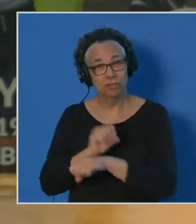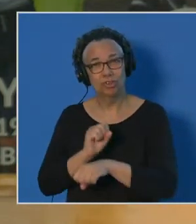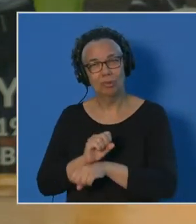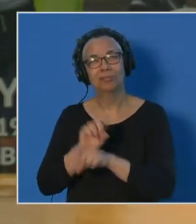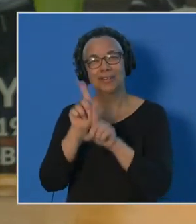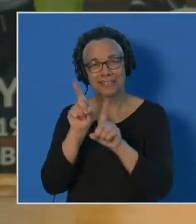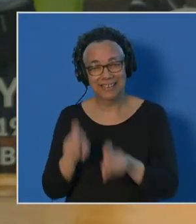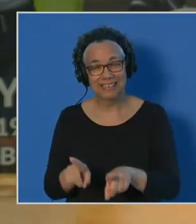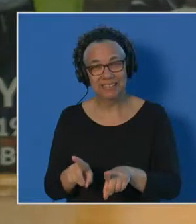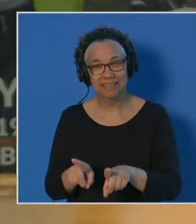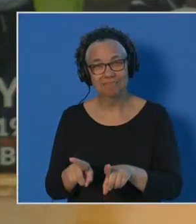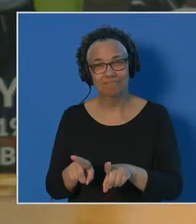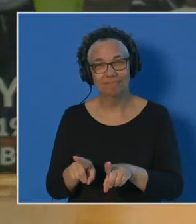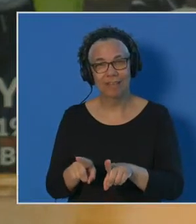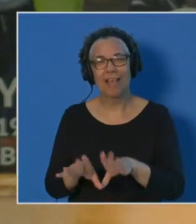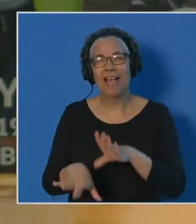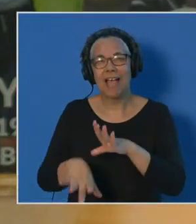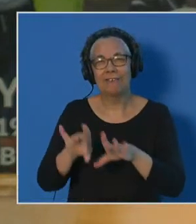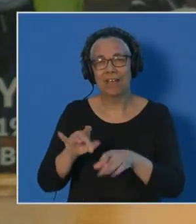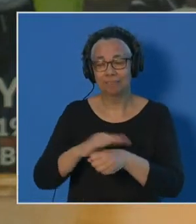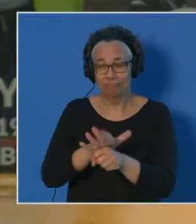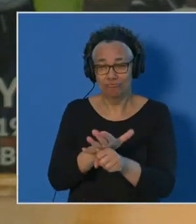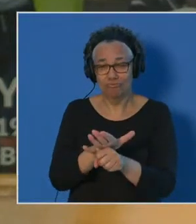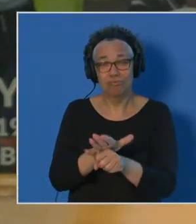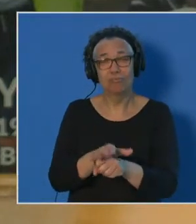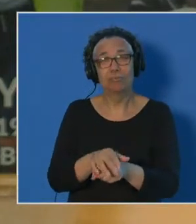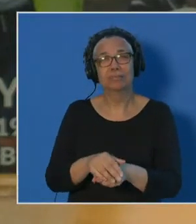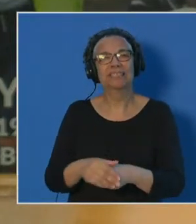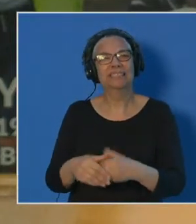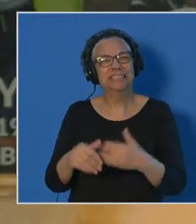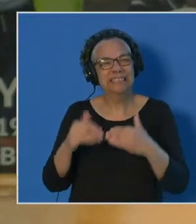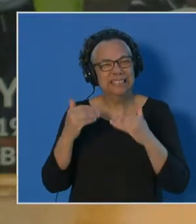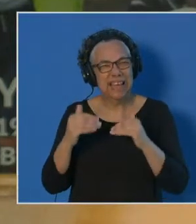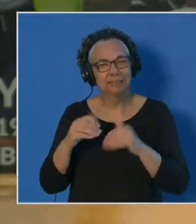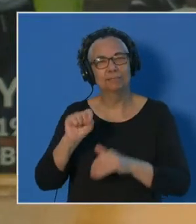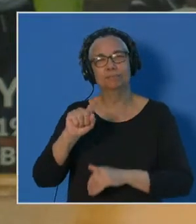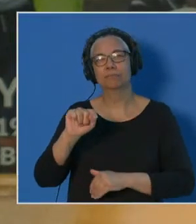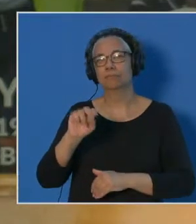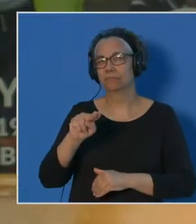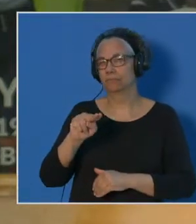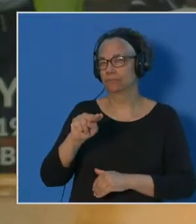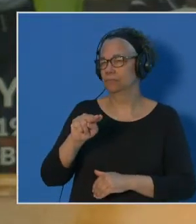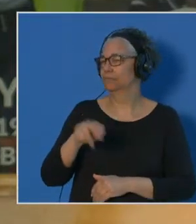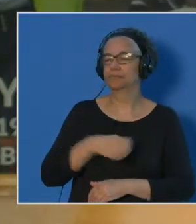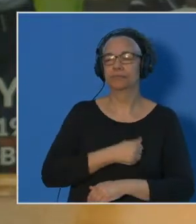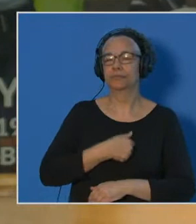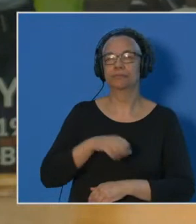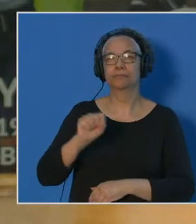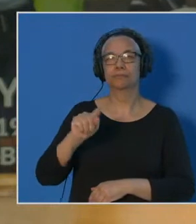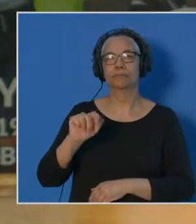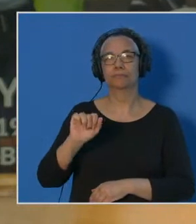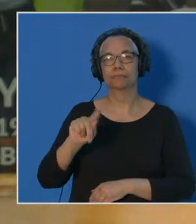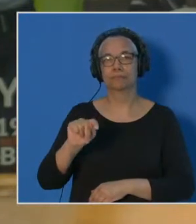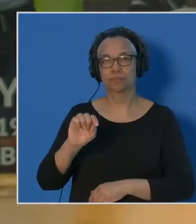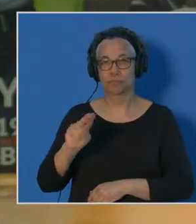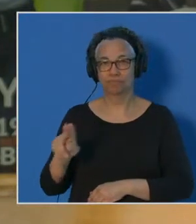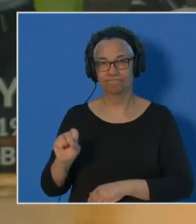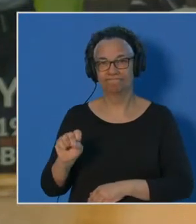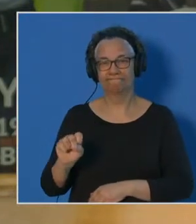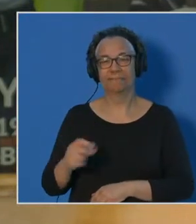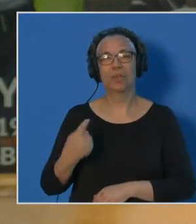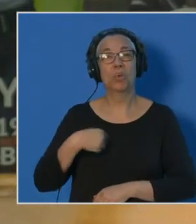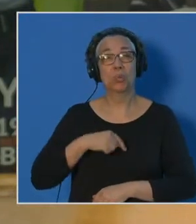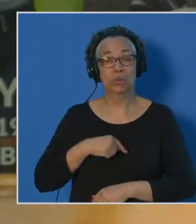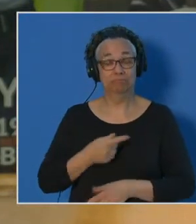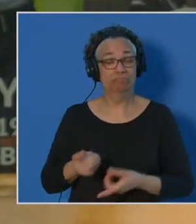know their COVID-19 status. So what I can say is that we are allowing for more pop-up